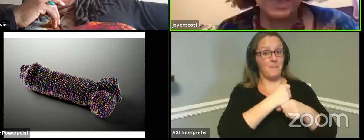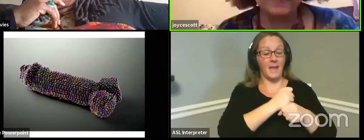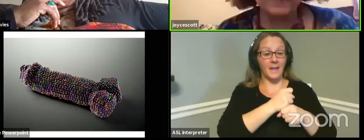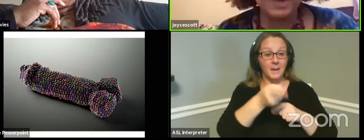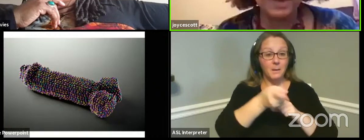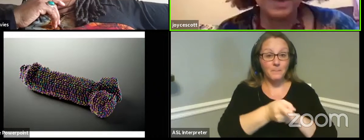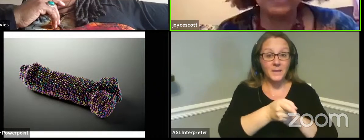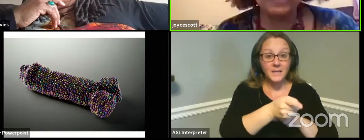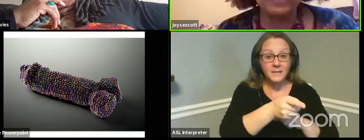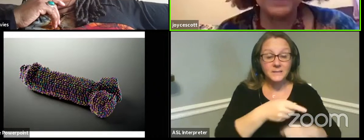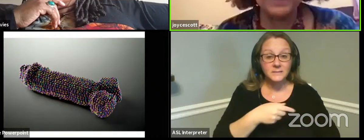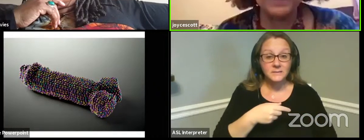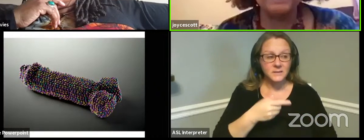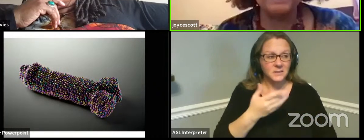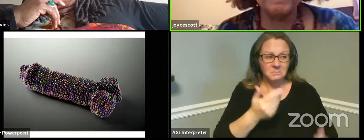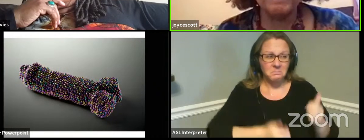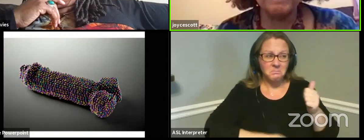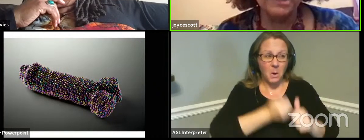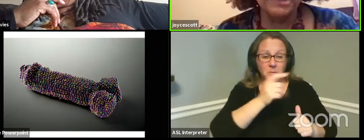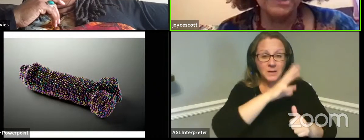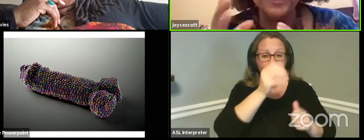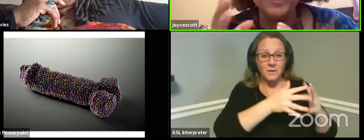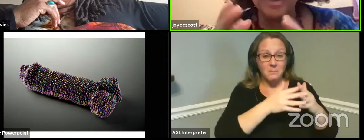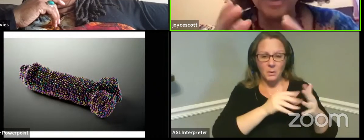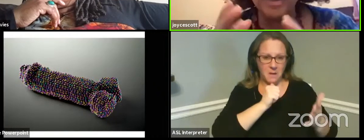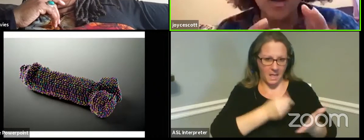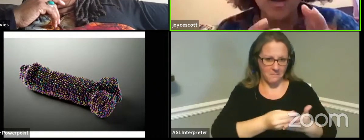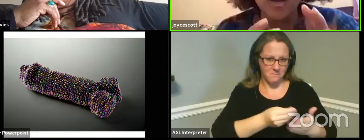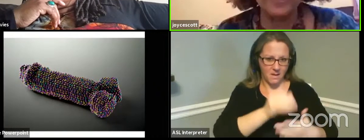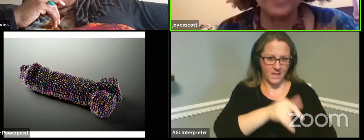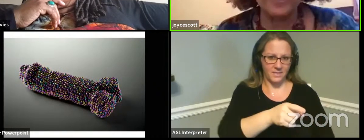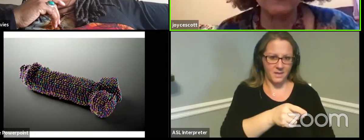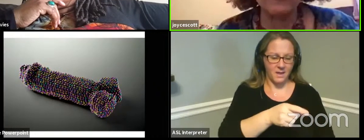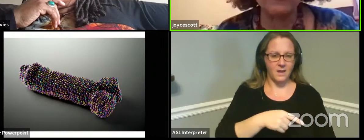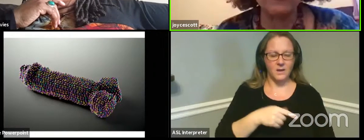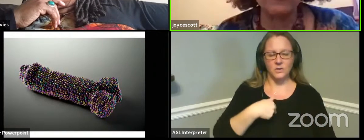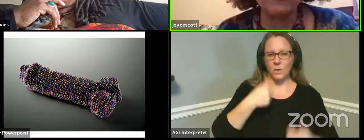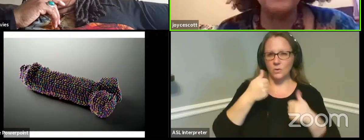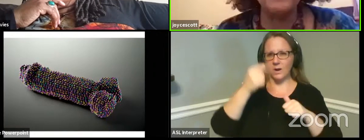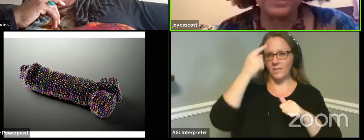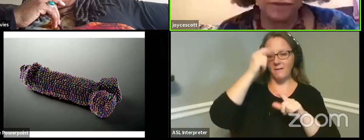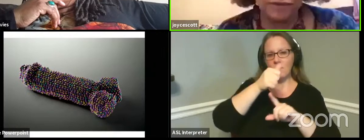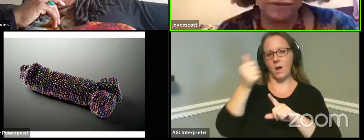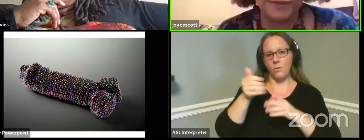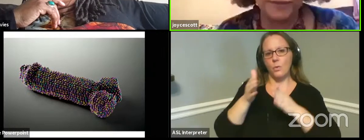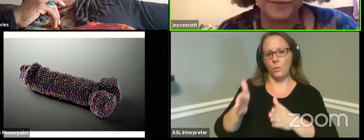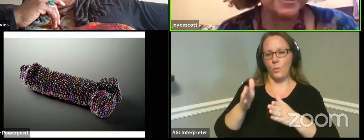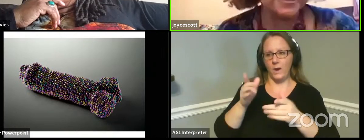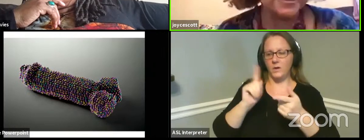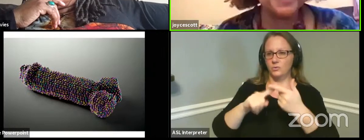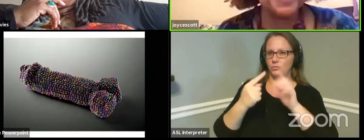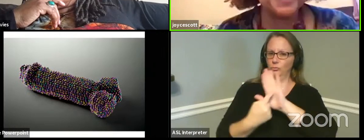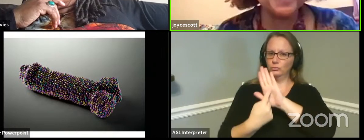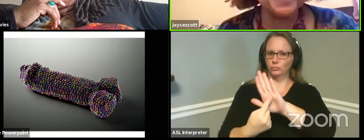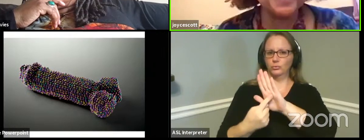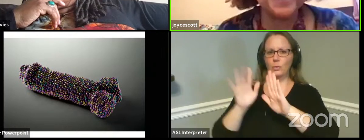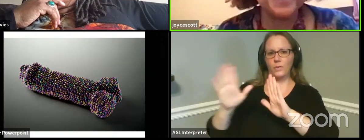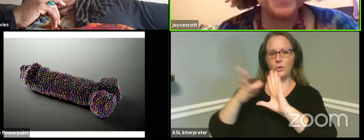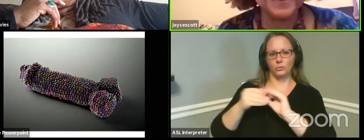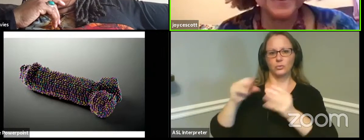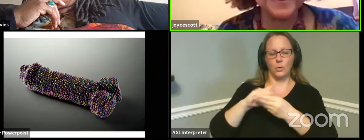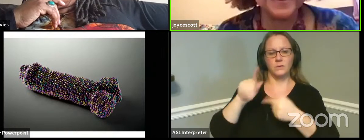not African-American who buy them. So I sought other ways to talk about sexual objectification.